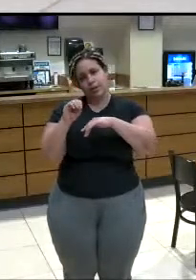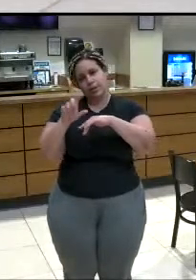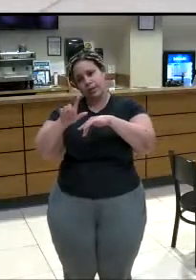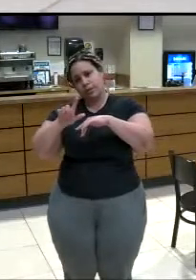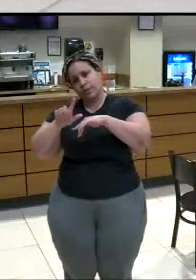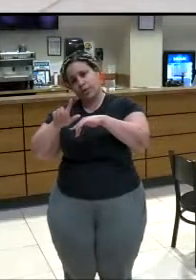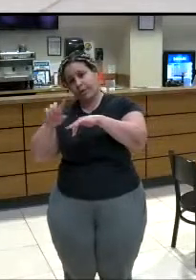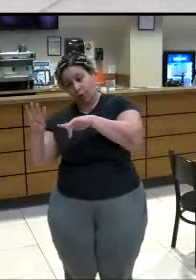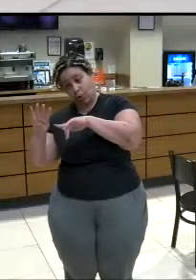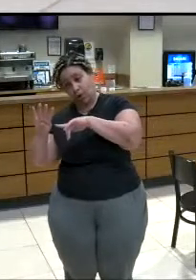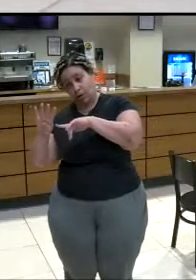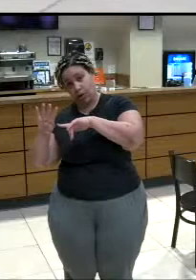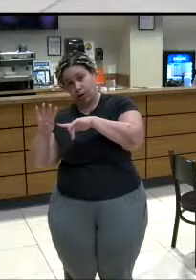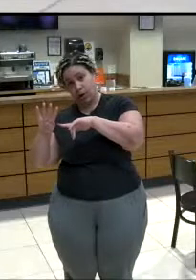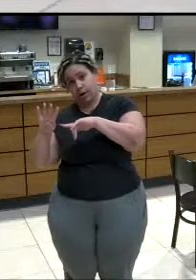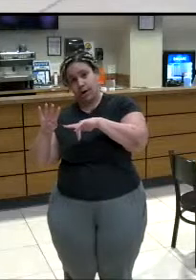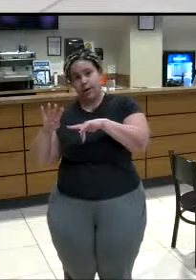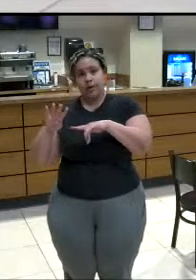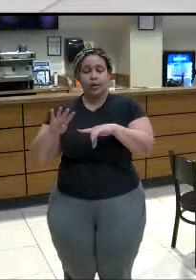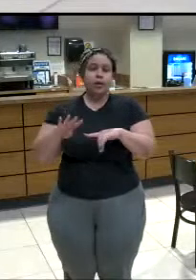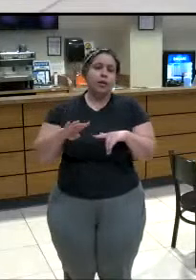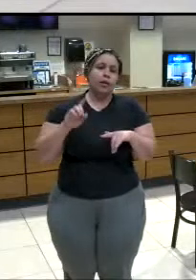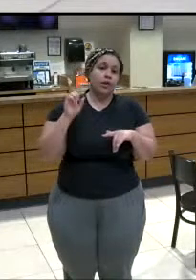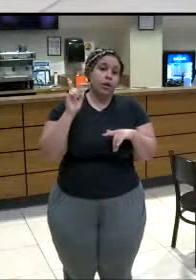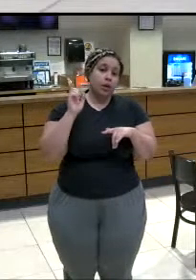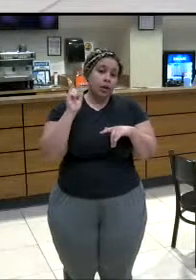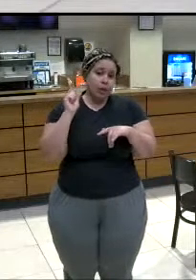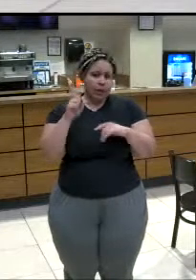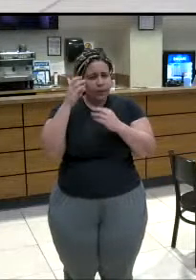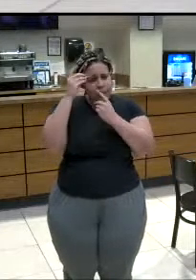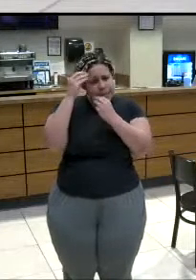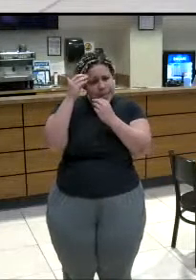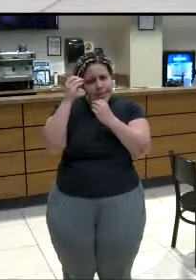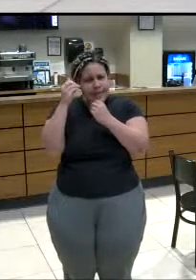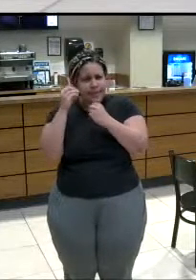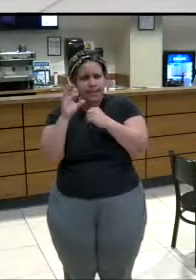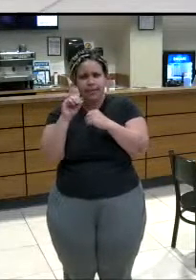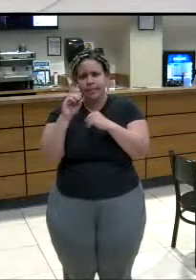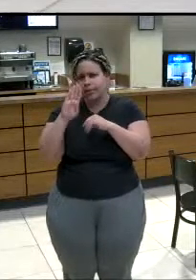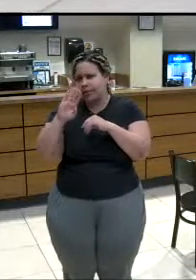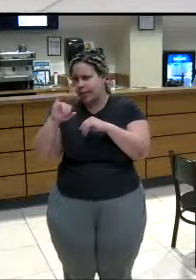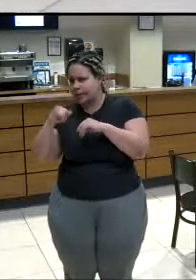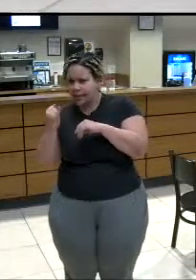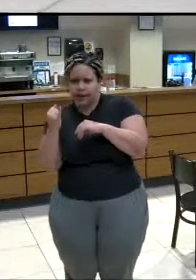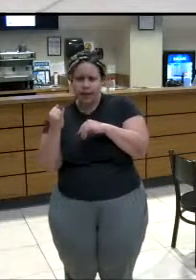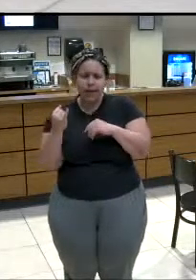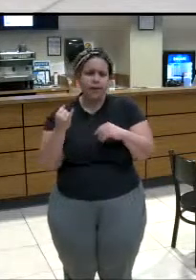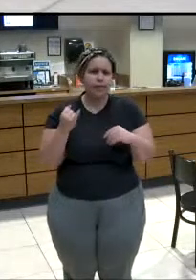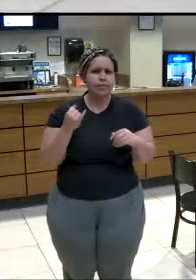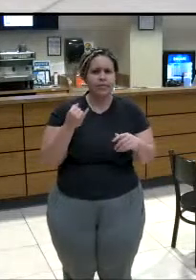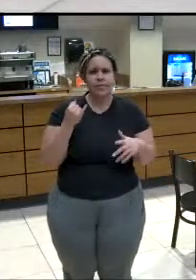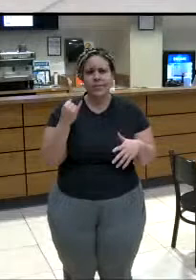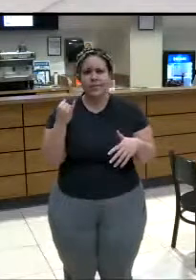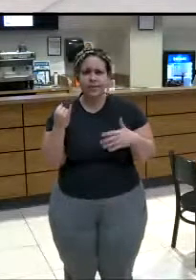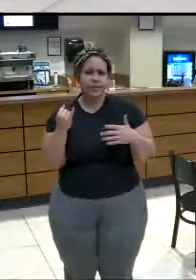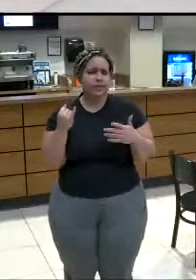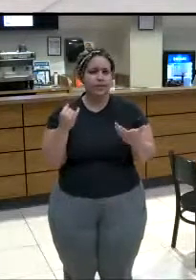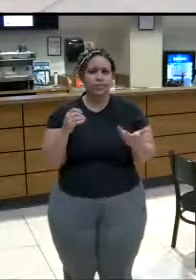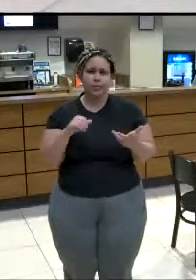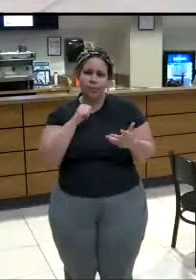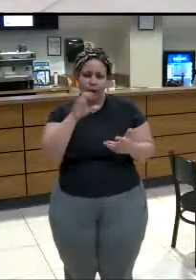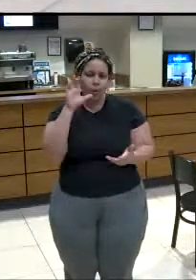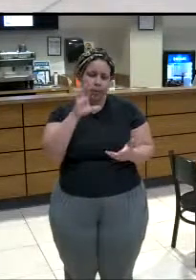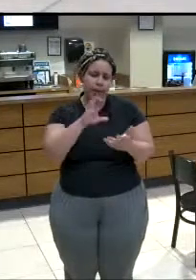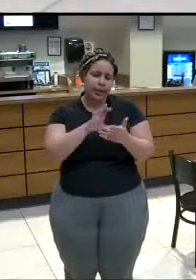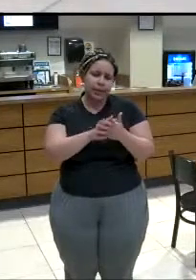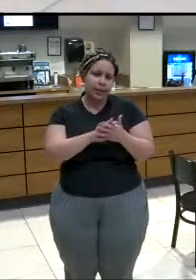2024, of course, or as we need to course correct and think about what are the objectives that we no longer believe need